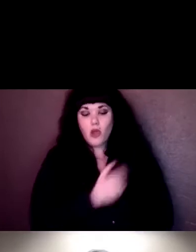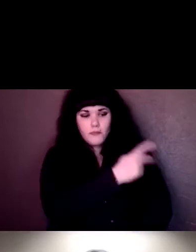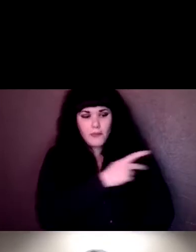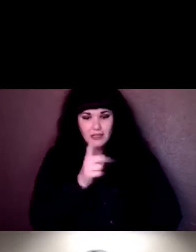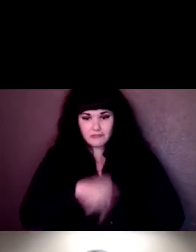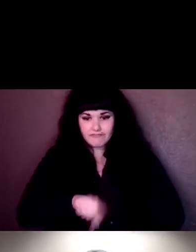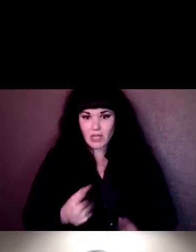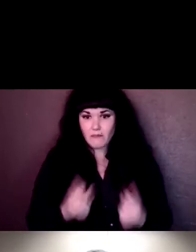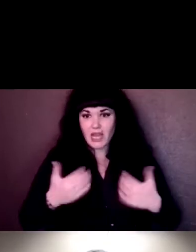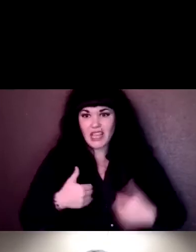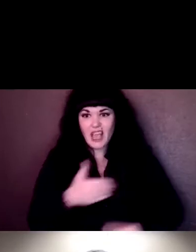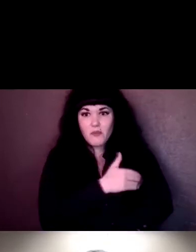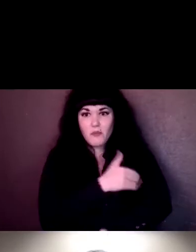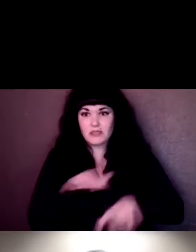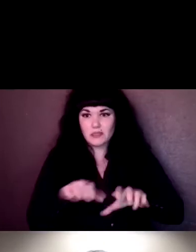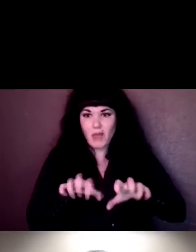spasms.